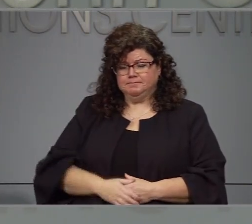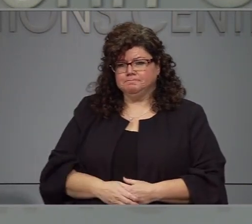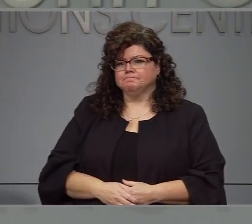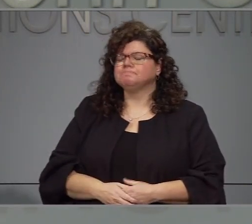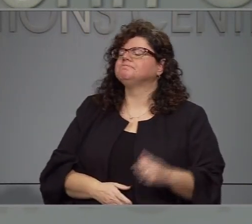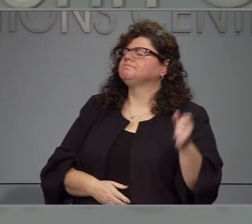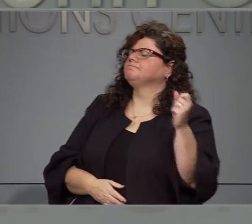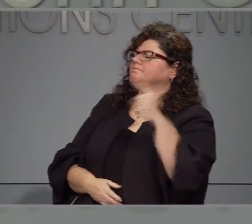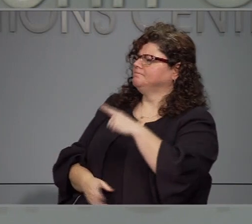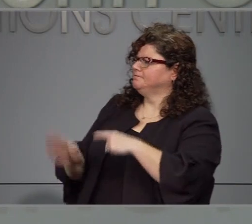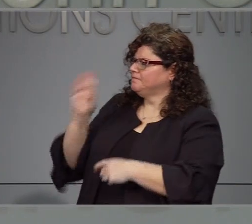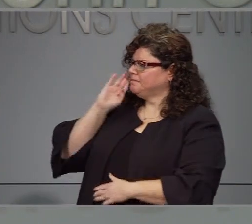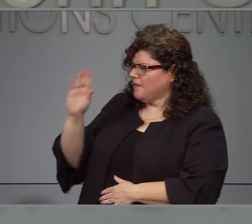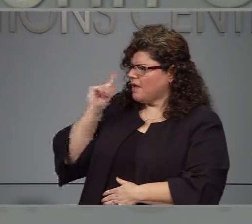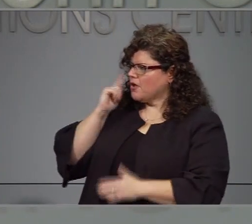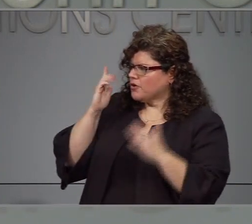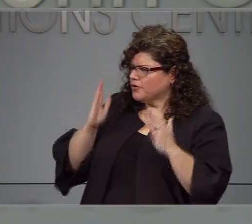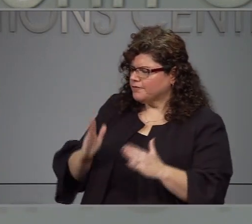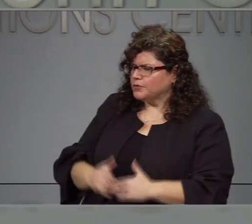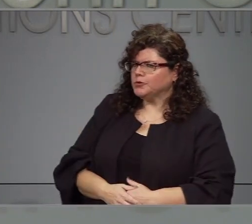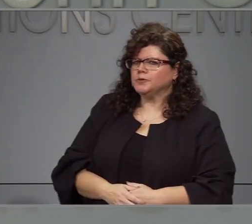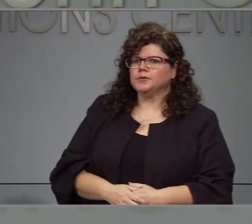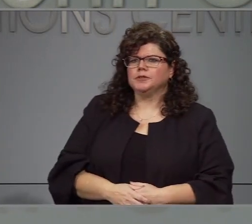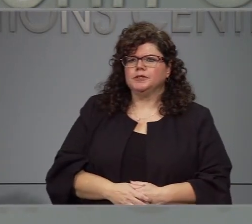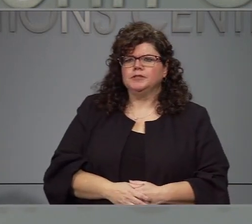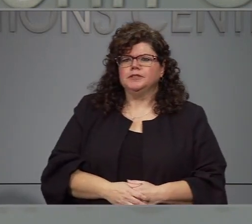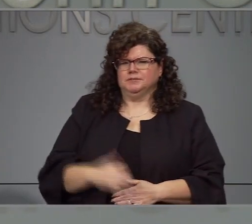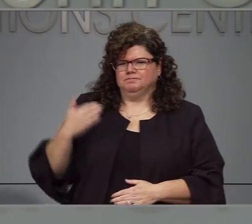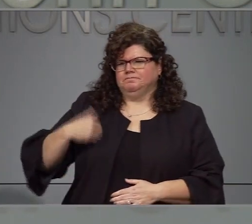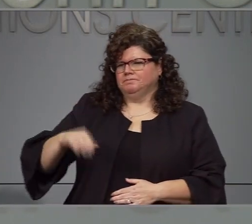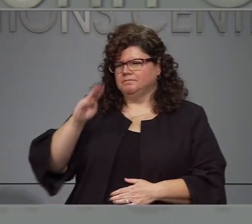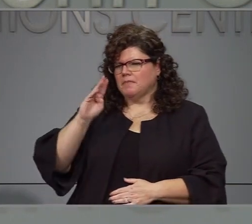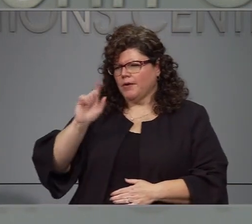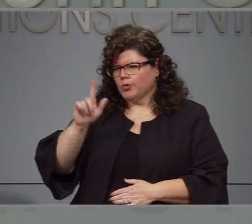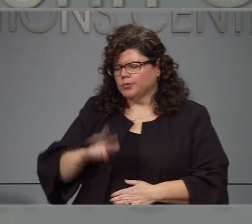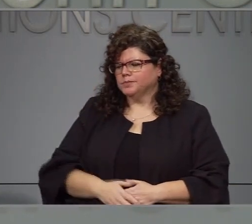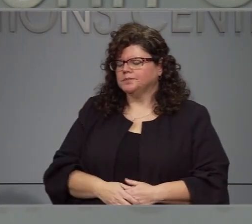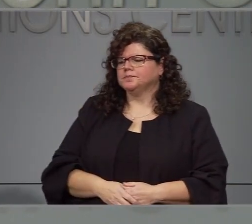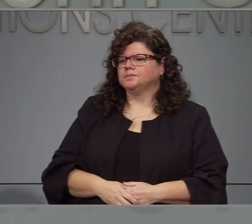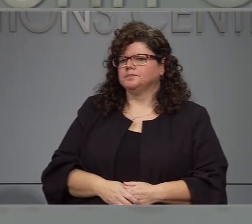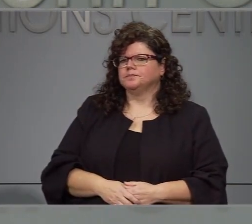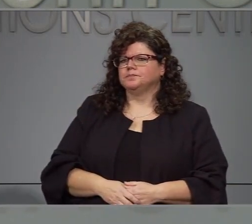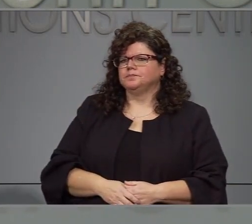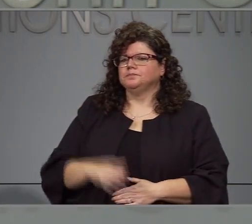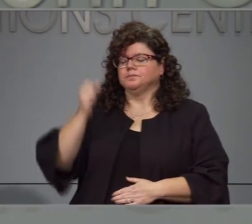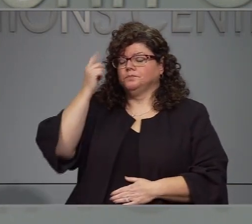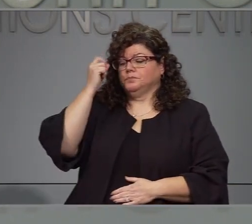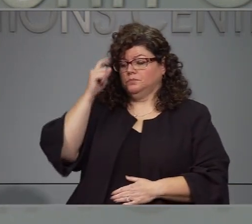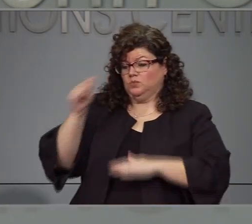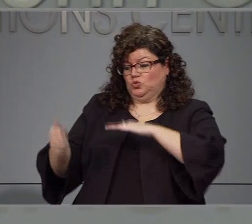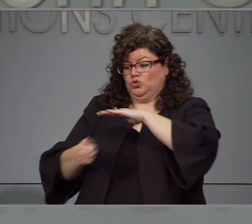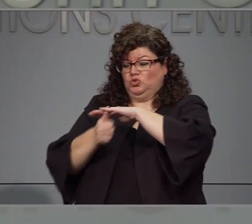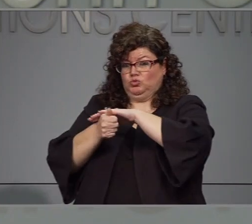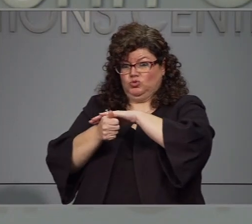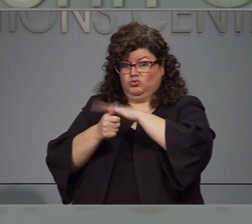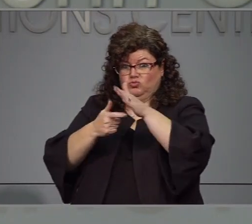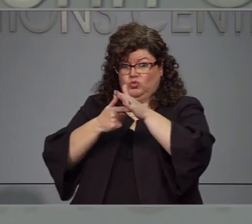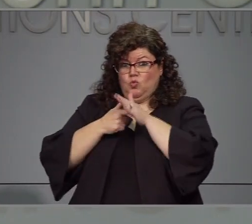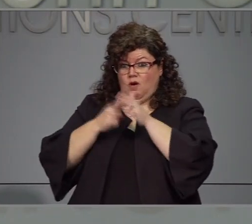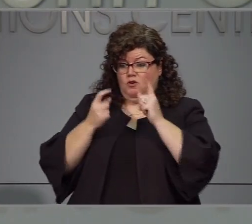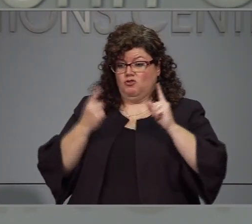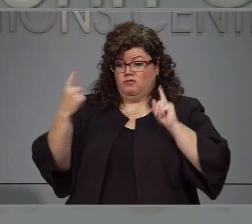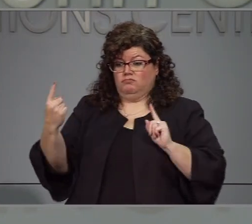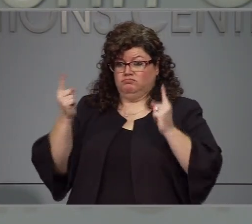Hi, Governor. Given Will Michaels at WUNC, given that shelters are going to be observing social distancing, I